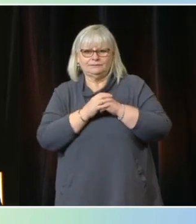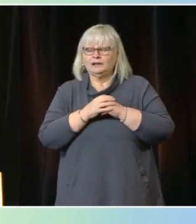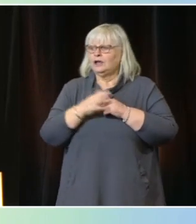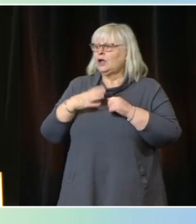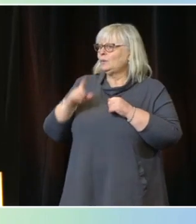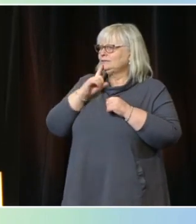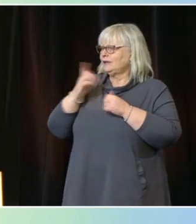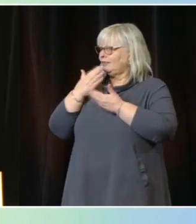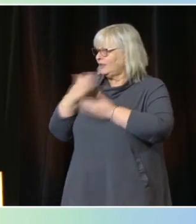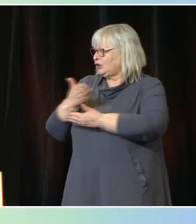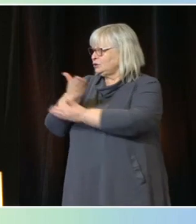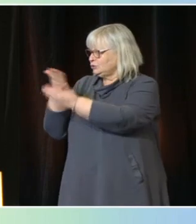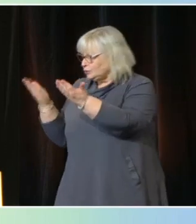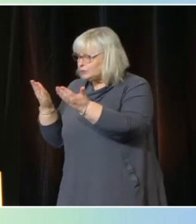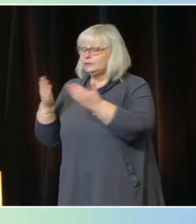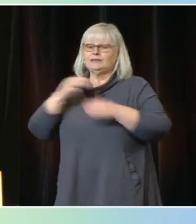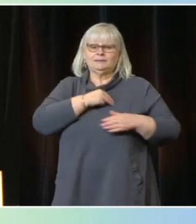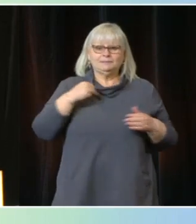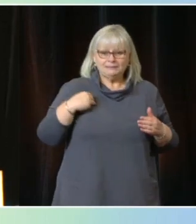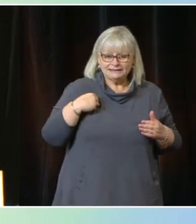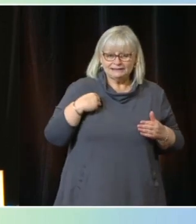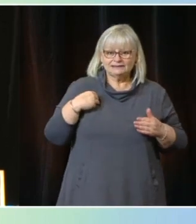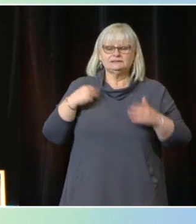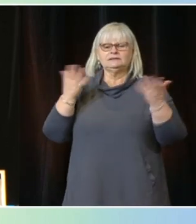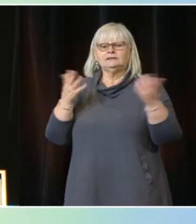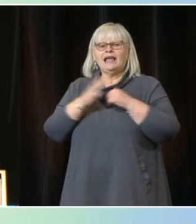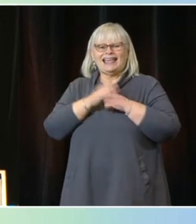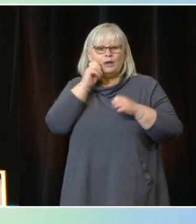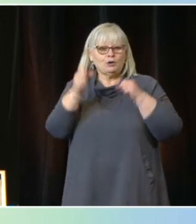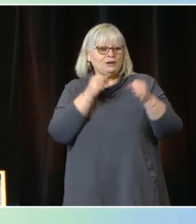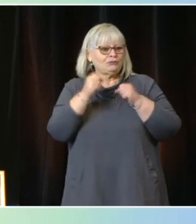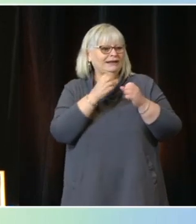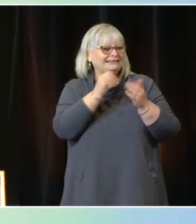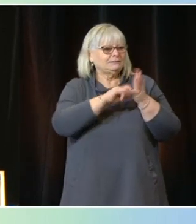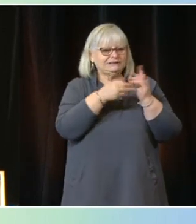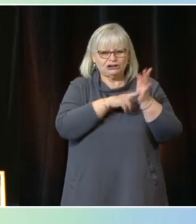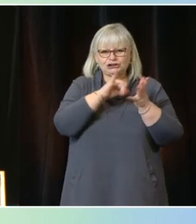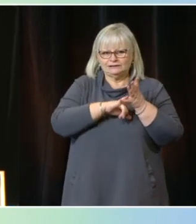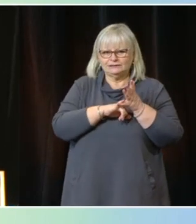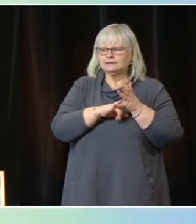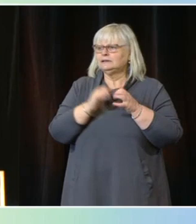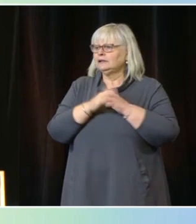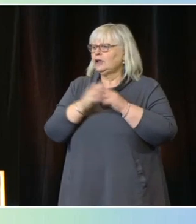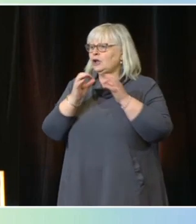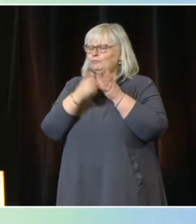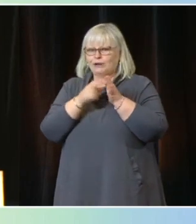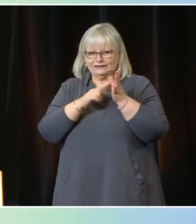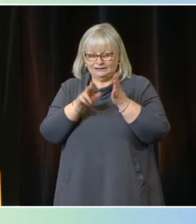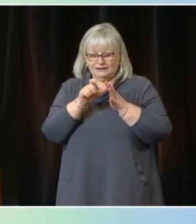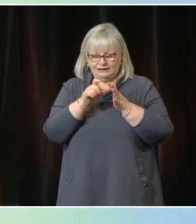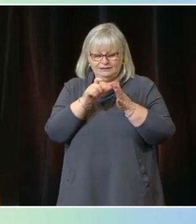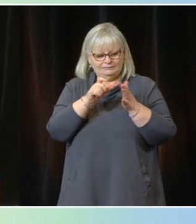ministers running sessions with Helen's help over the next couple of days Brendan O'Connor on skills